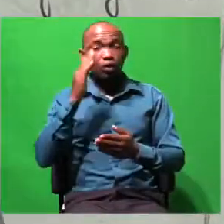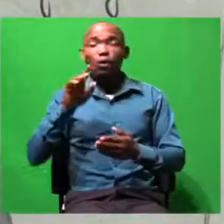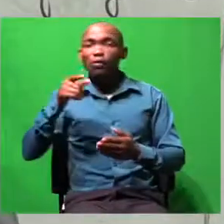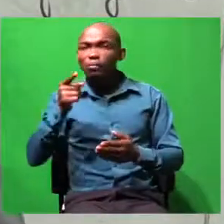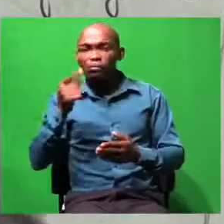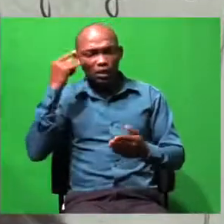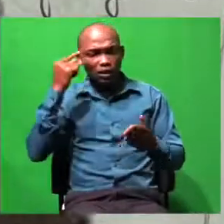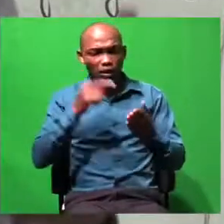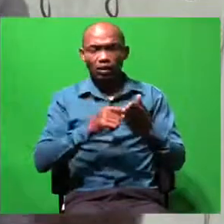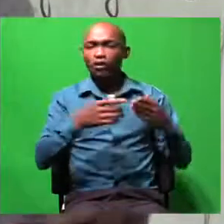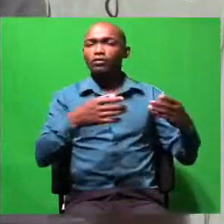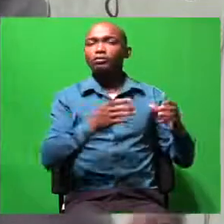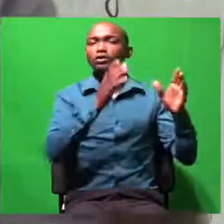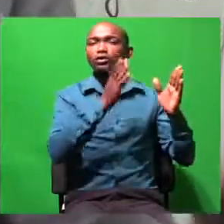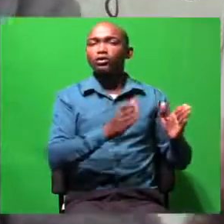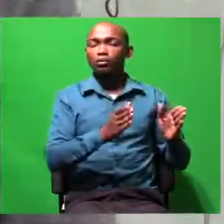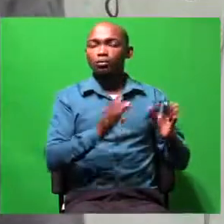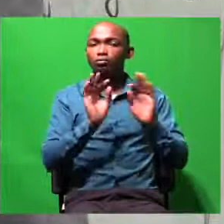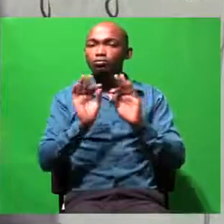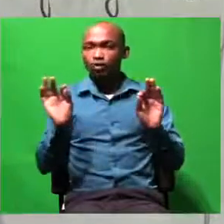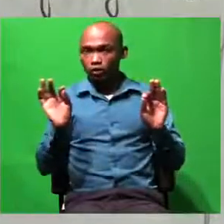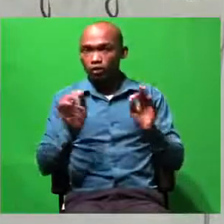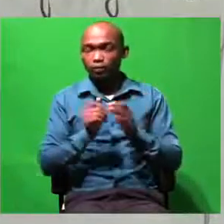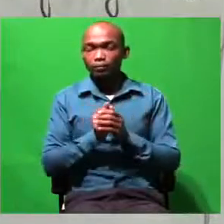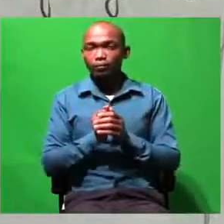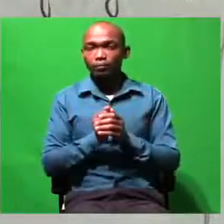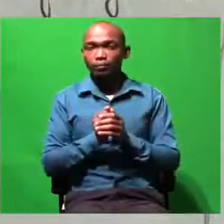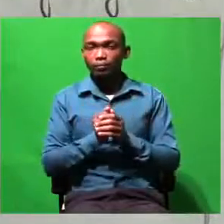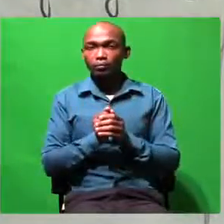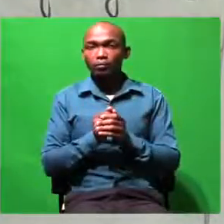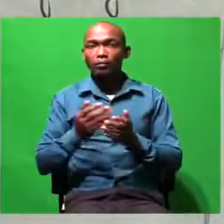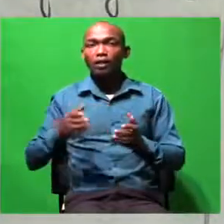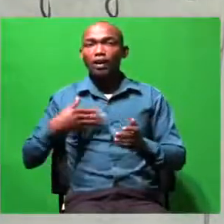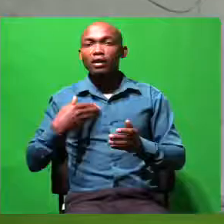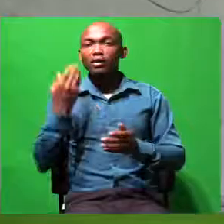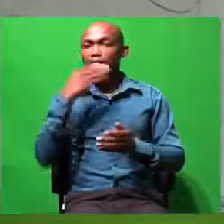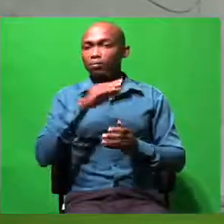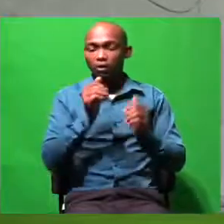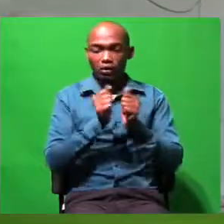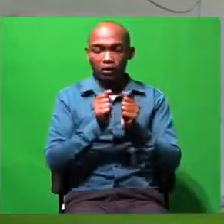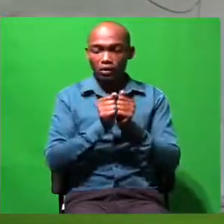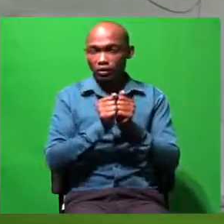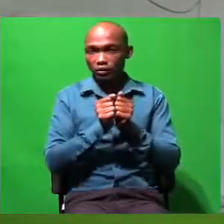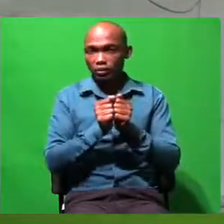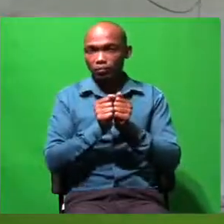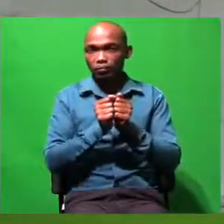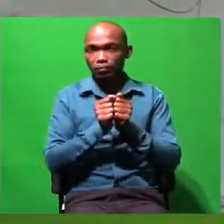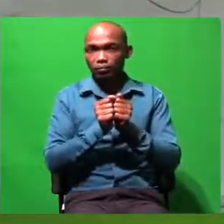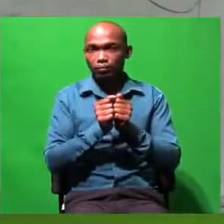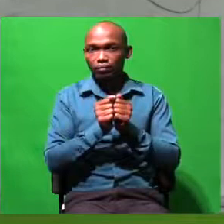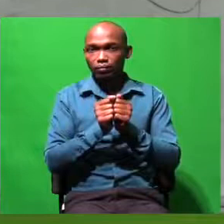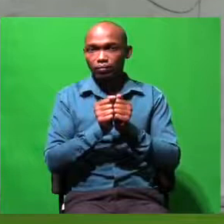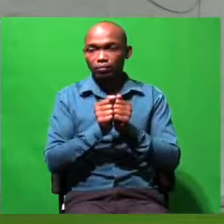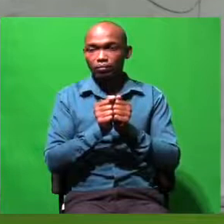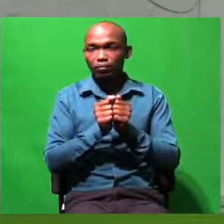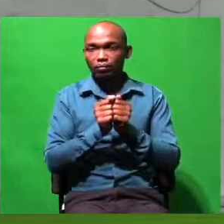group. What is the meaning of special group? Fine. Another important things, what are those